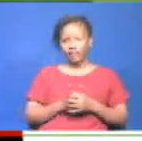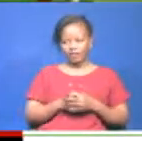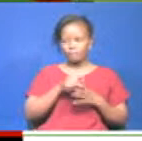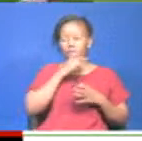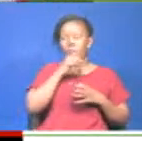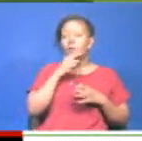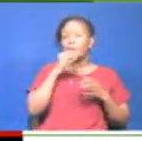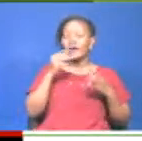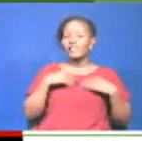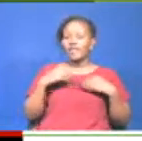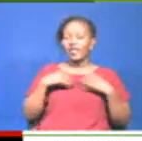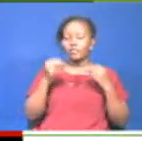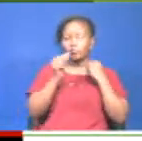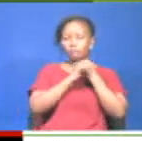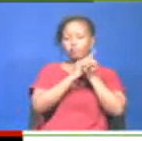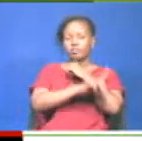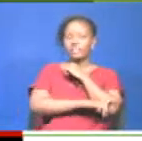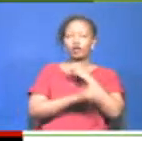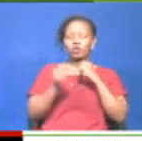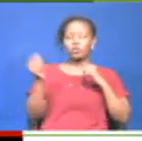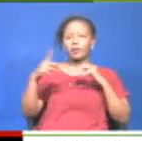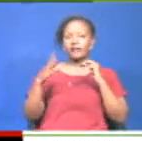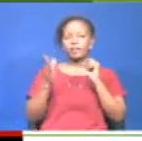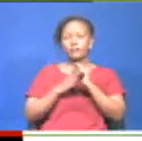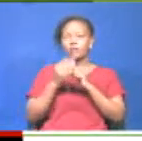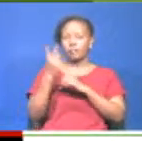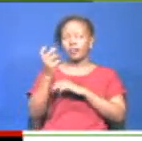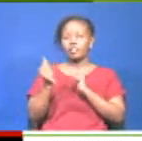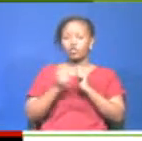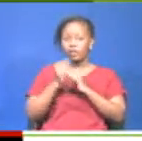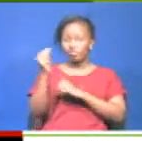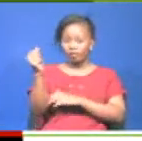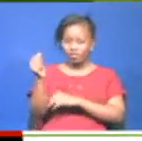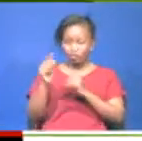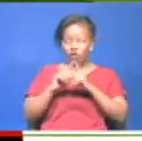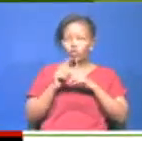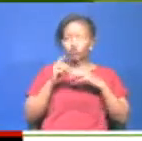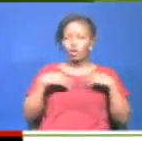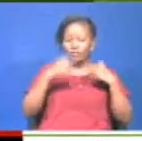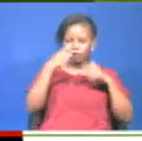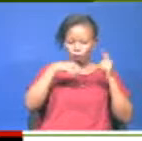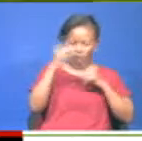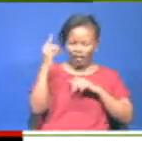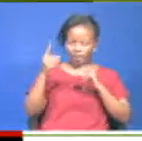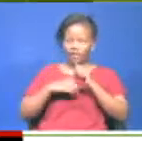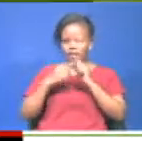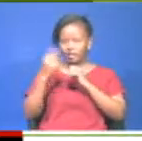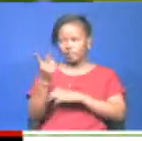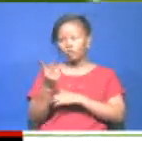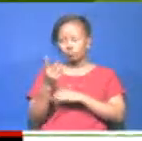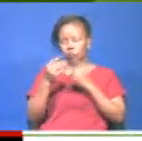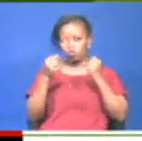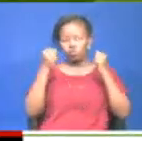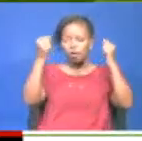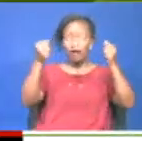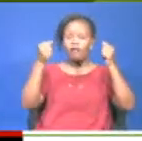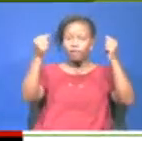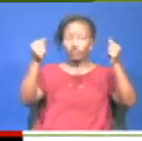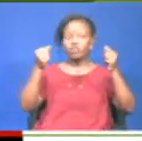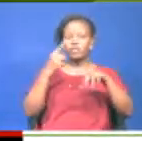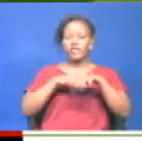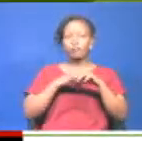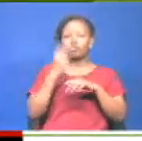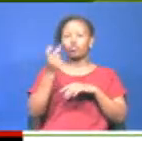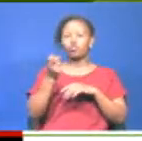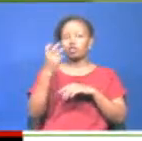debut for Senegal in September 2015 and has since earned 62 caps, captaining the team to victory at 2021